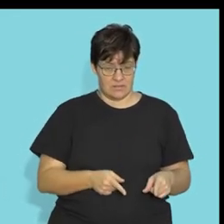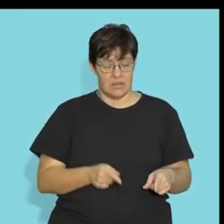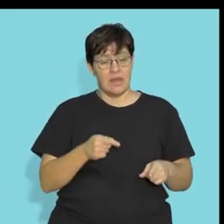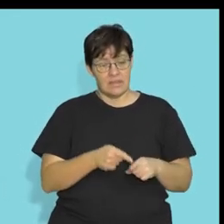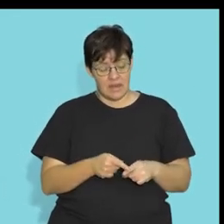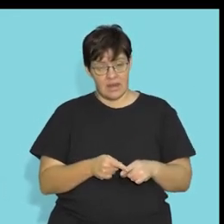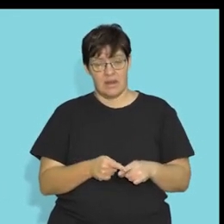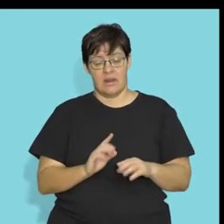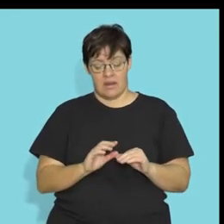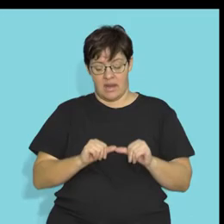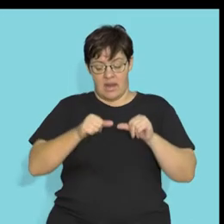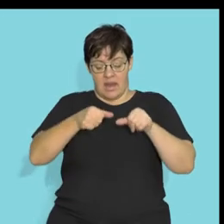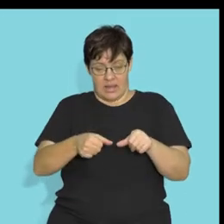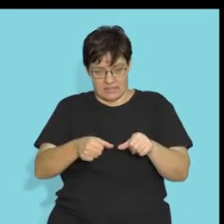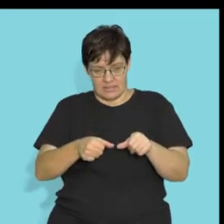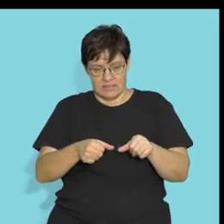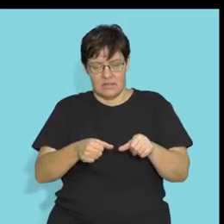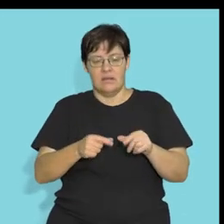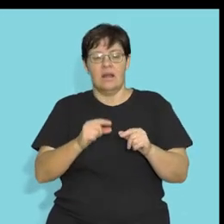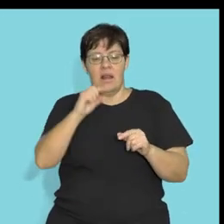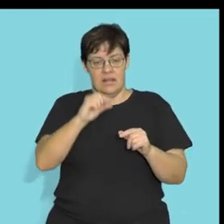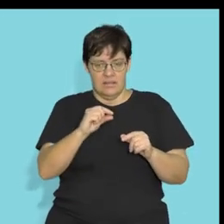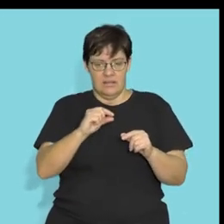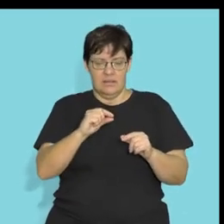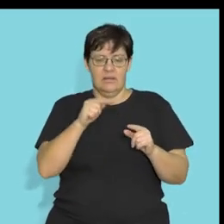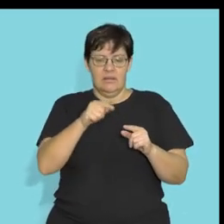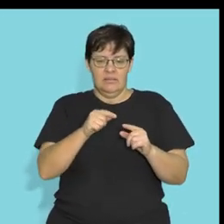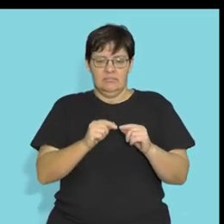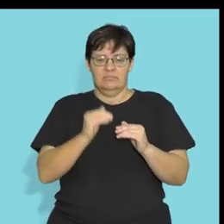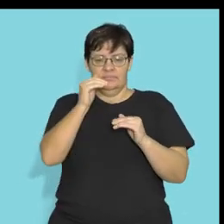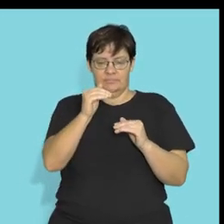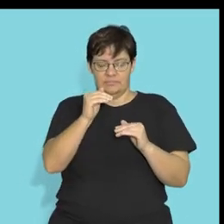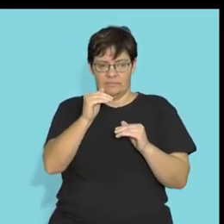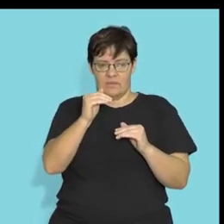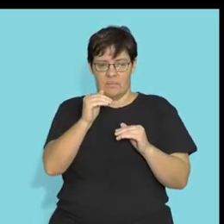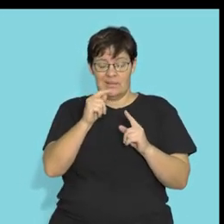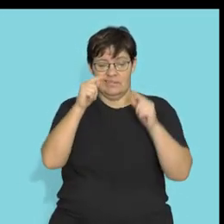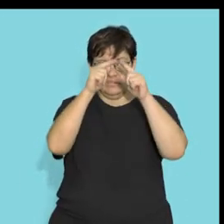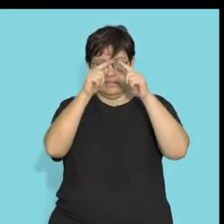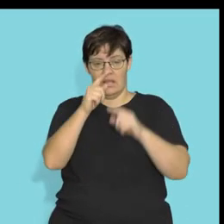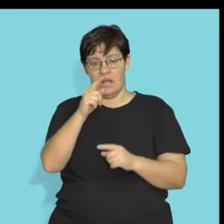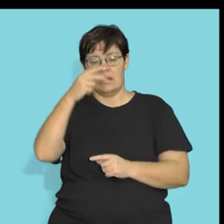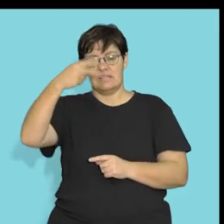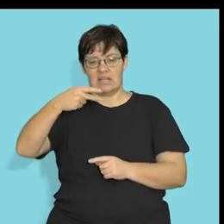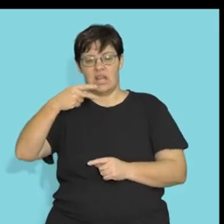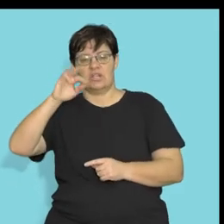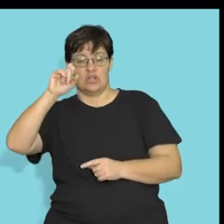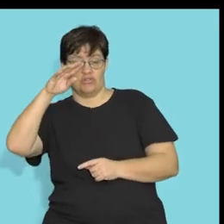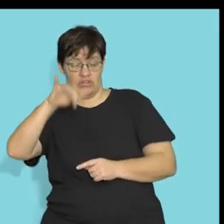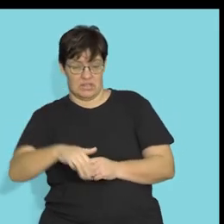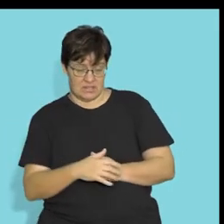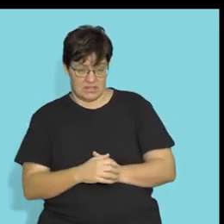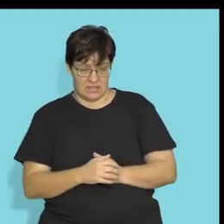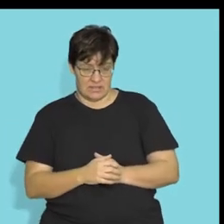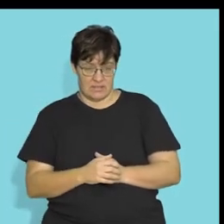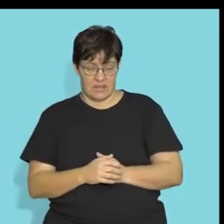form a broad base, followed by a significantly fewer number of consumers or tertiary consumers. And that's essentially